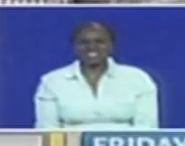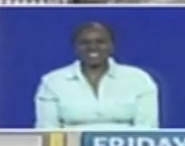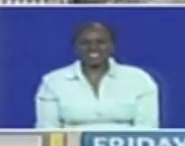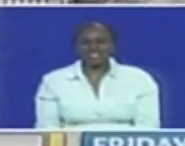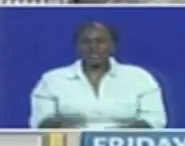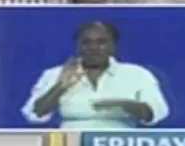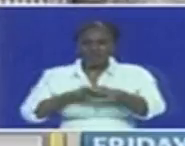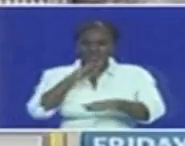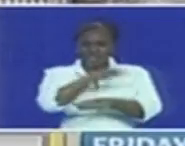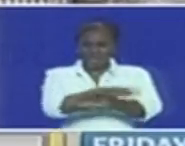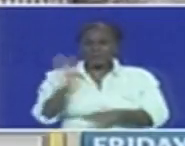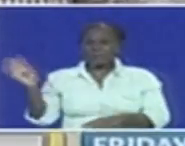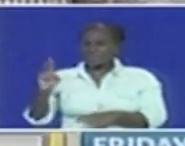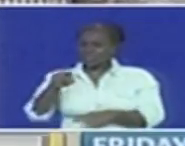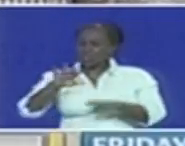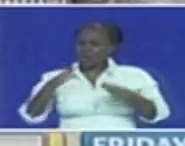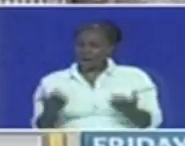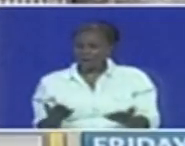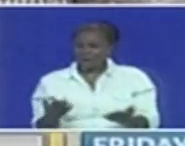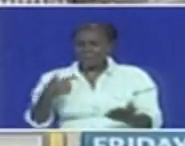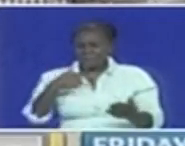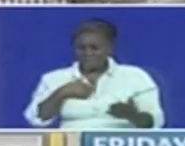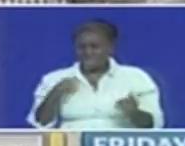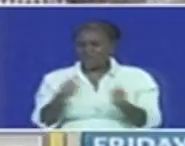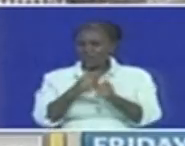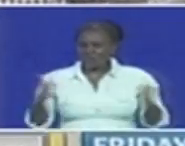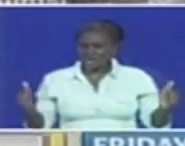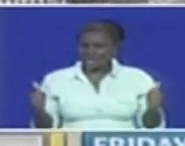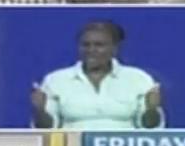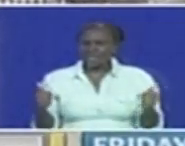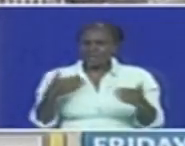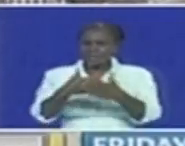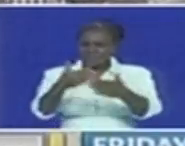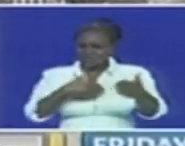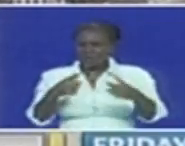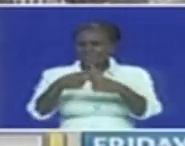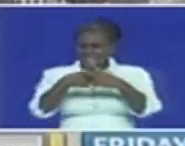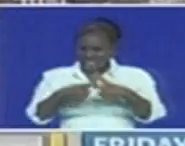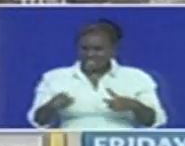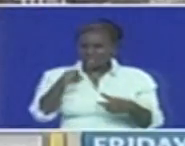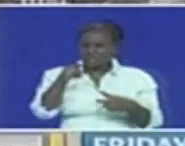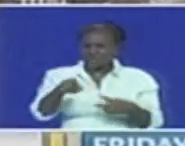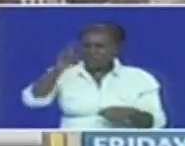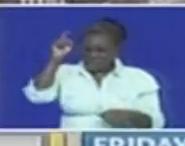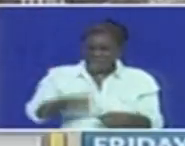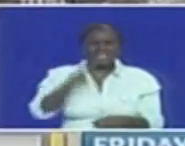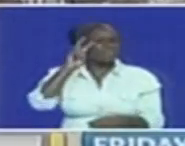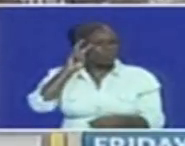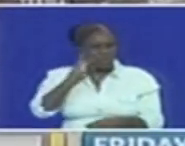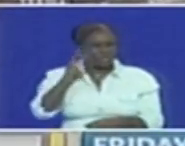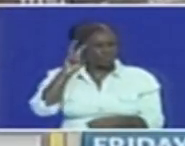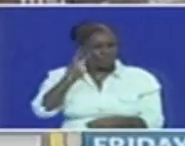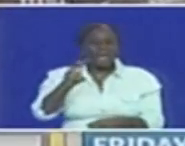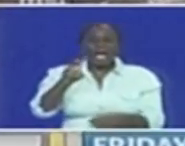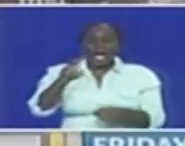Good evening, Betty. How are you? I'm great, Willice. Now, Willice, before we start, you have to see this. An